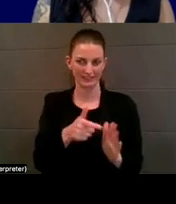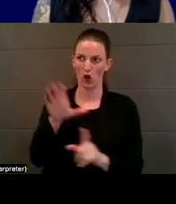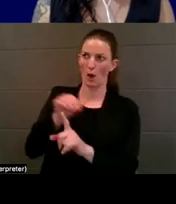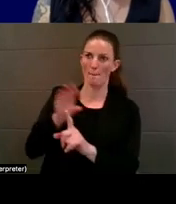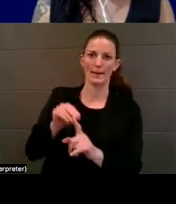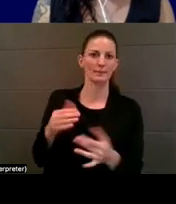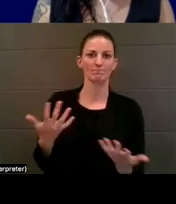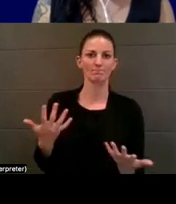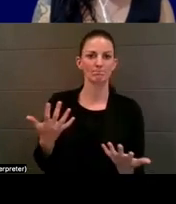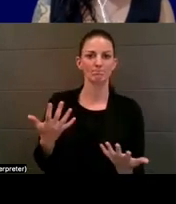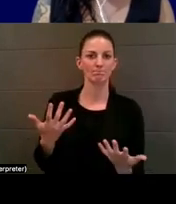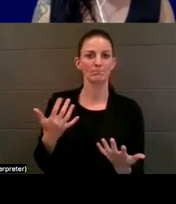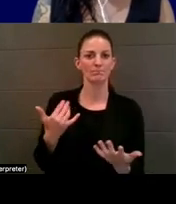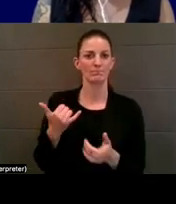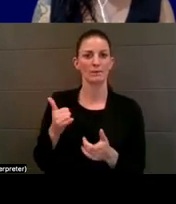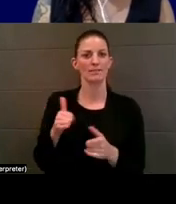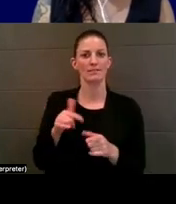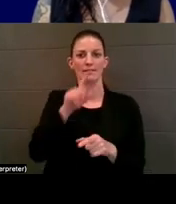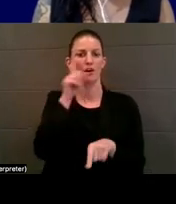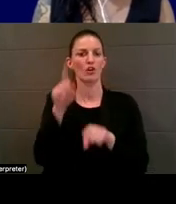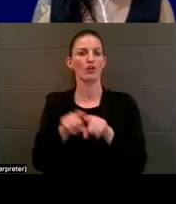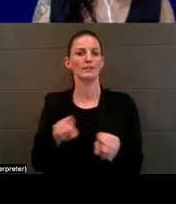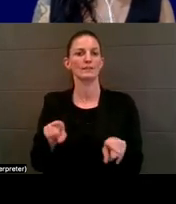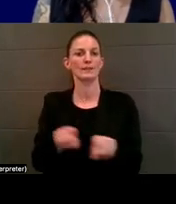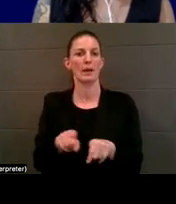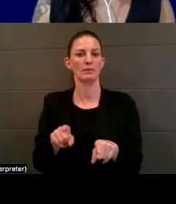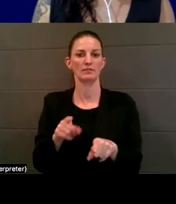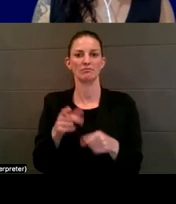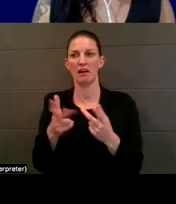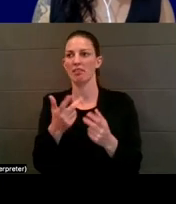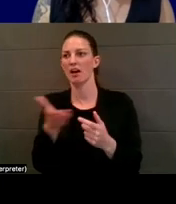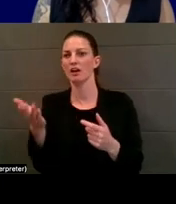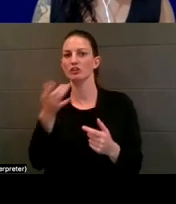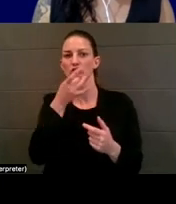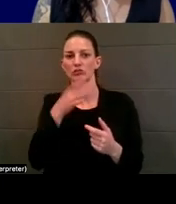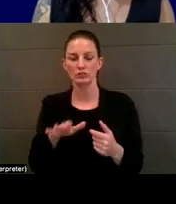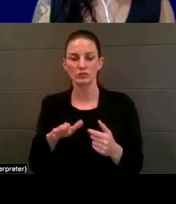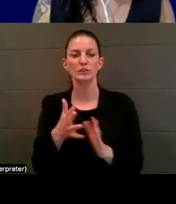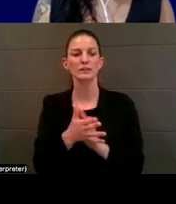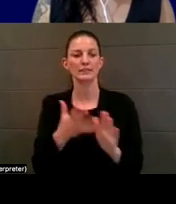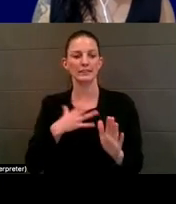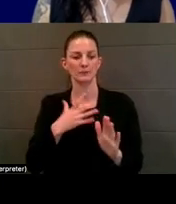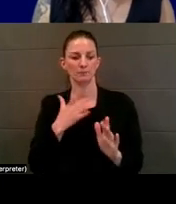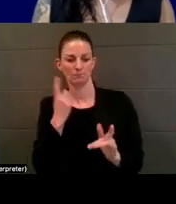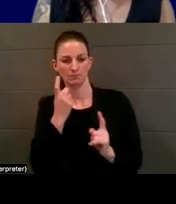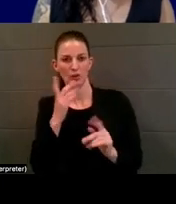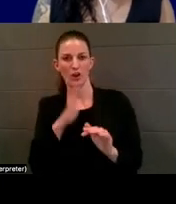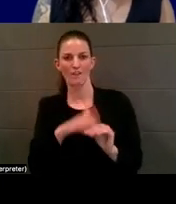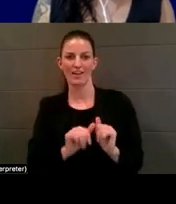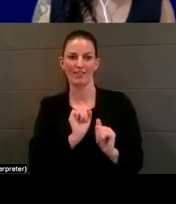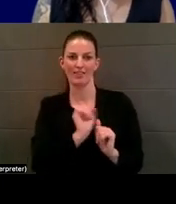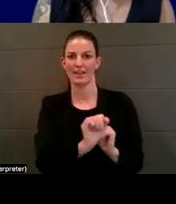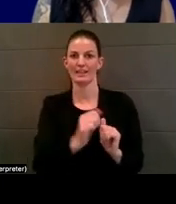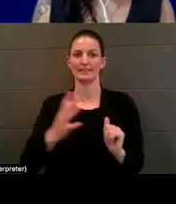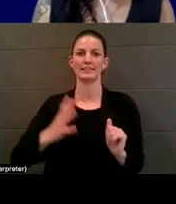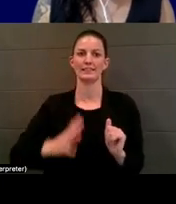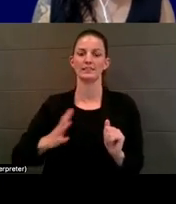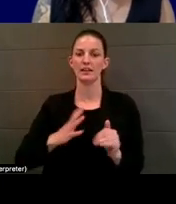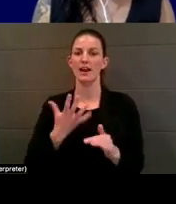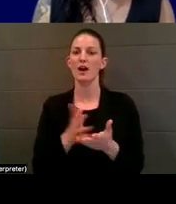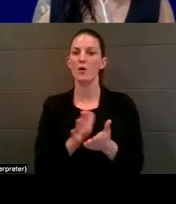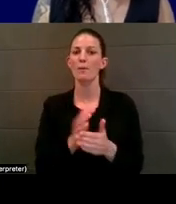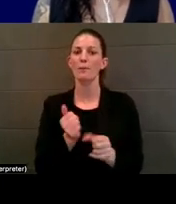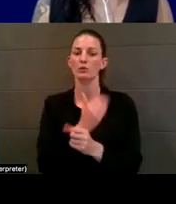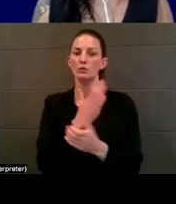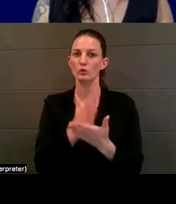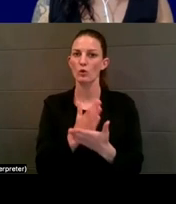not be able to learn in the same way. And so we need to think of how we're going to create opportunities for